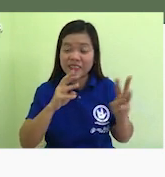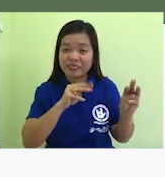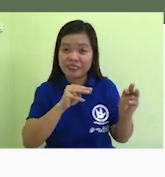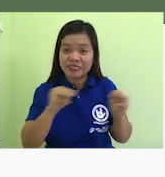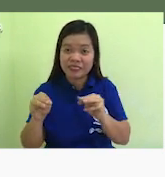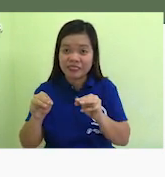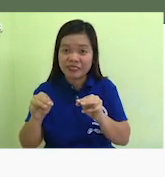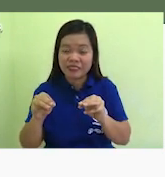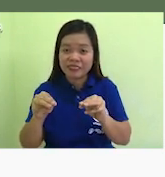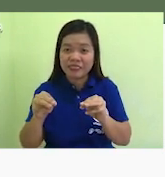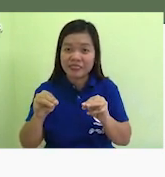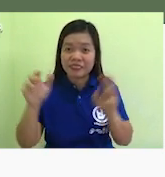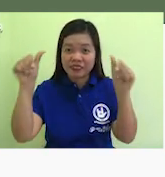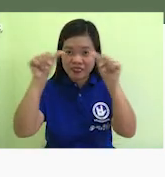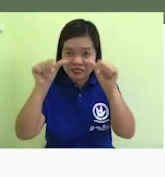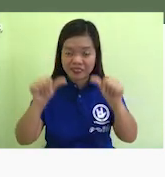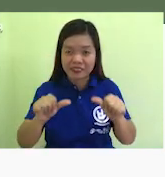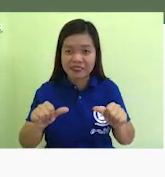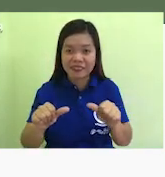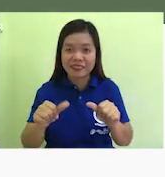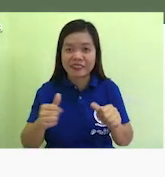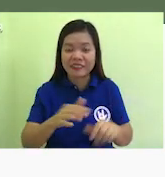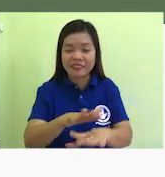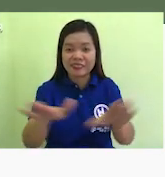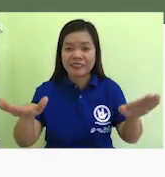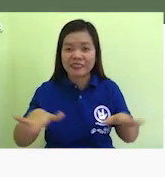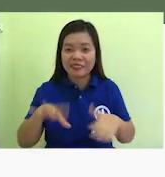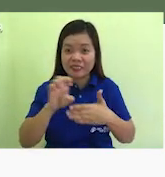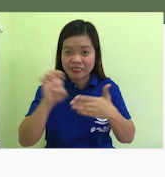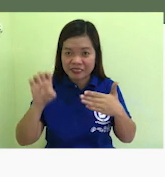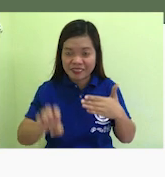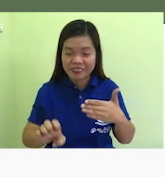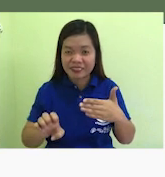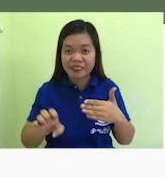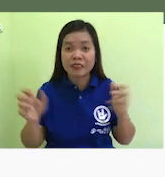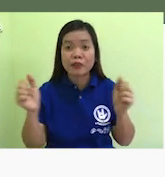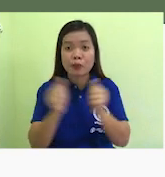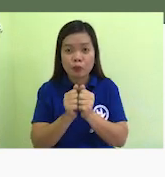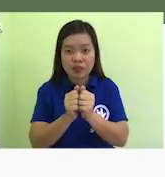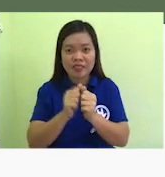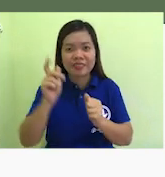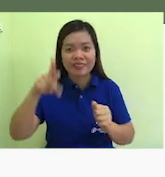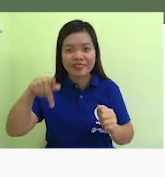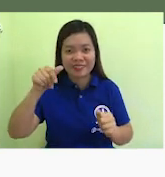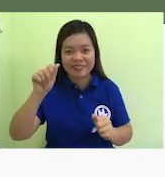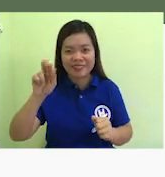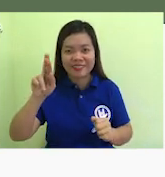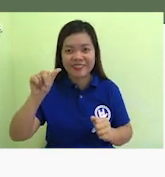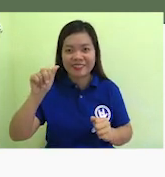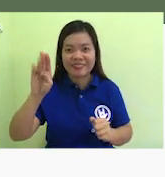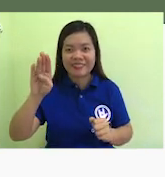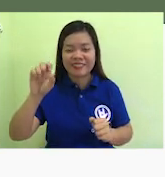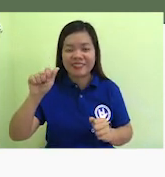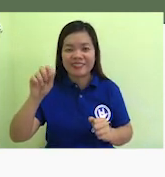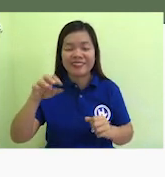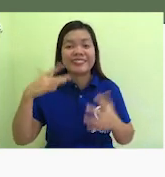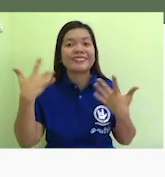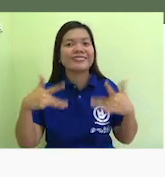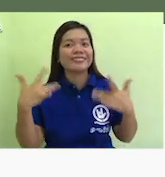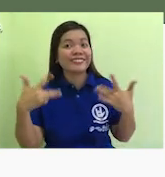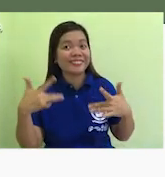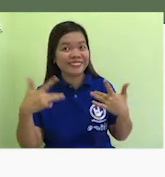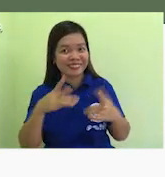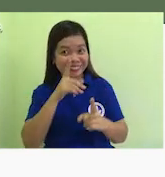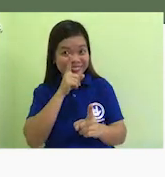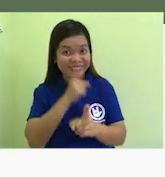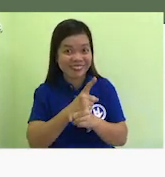air until it hits the ground, you will end up with a parabola. It